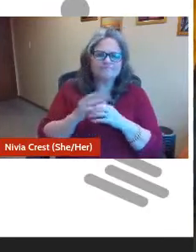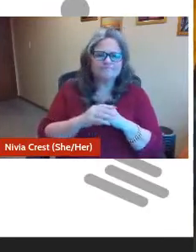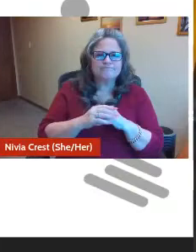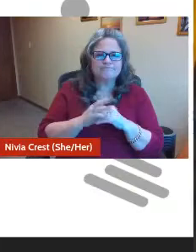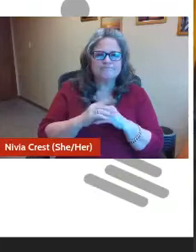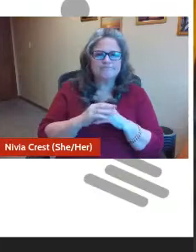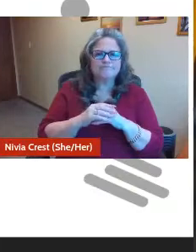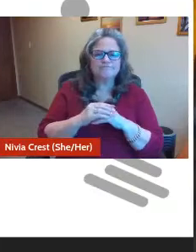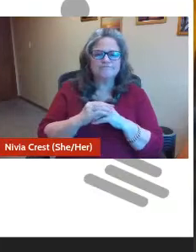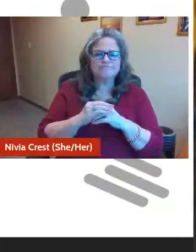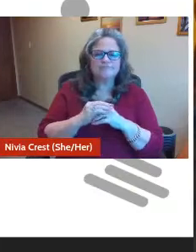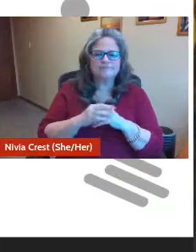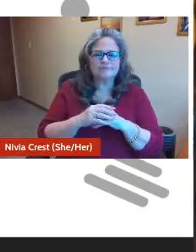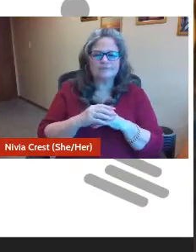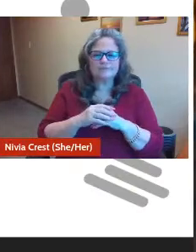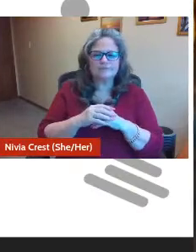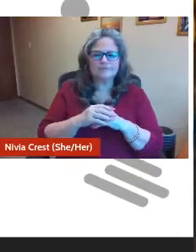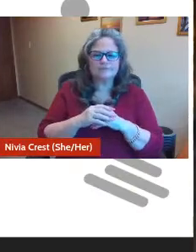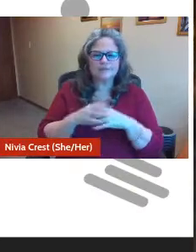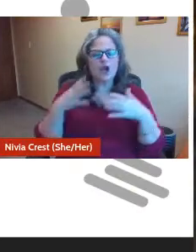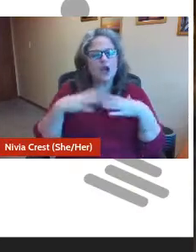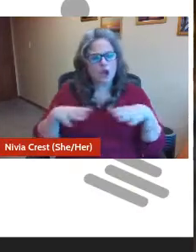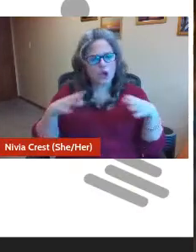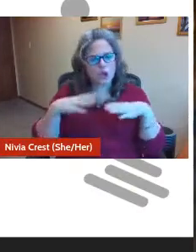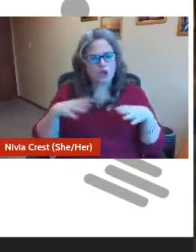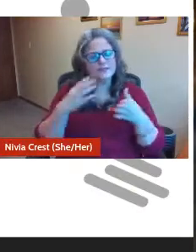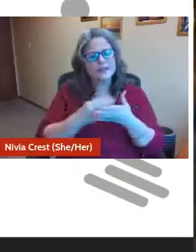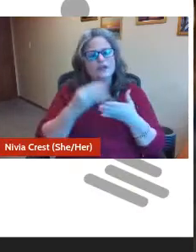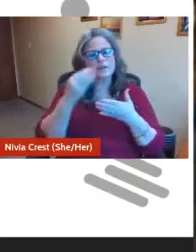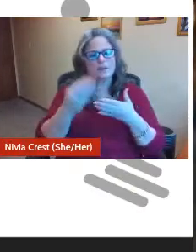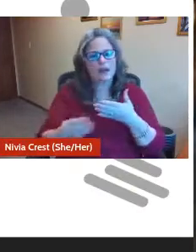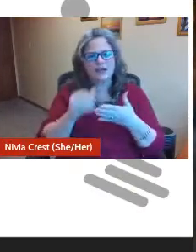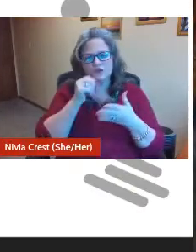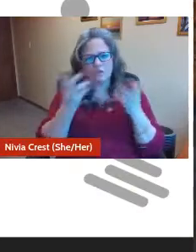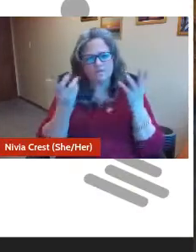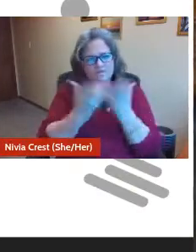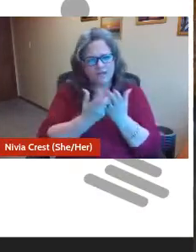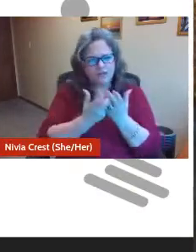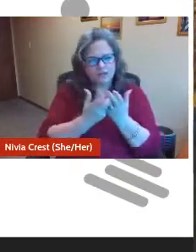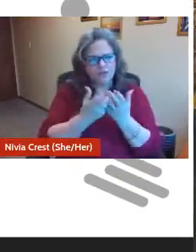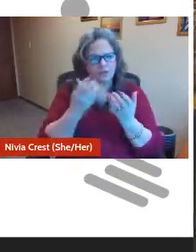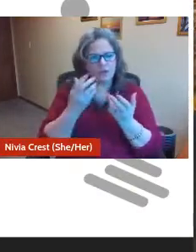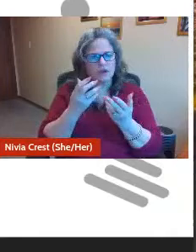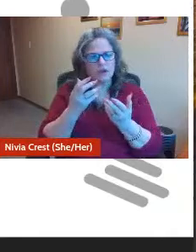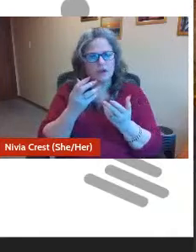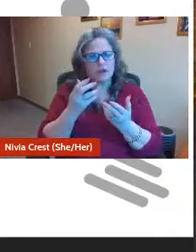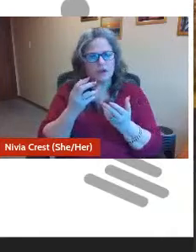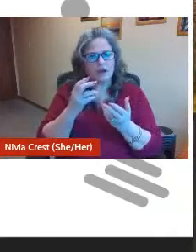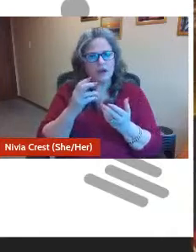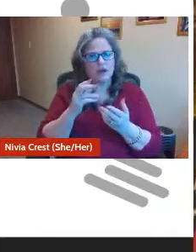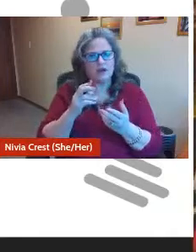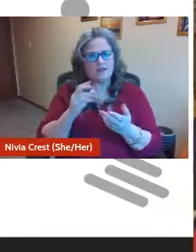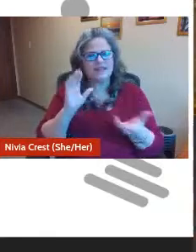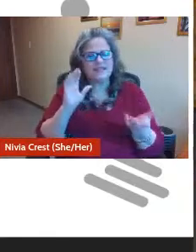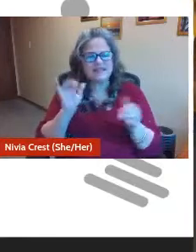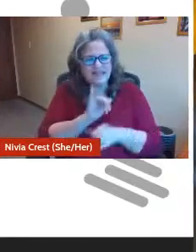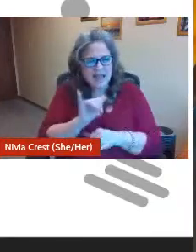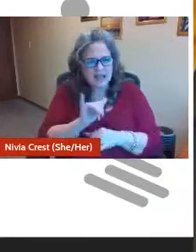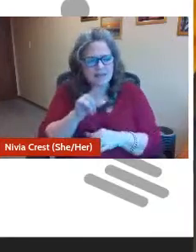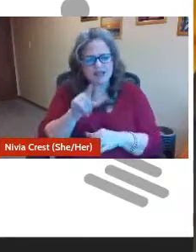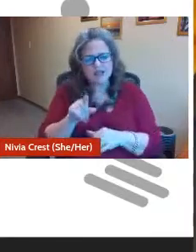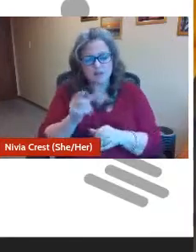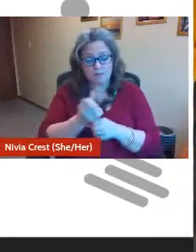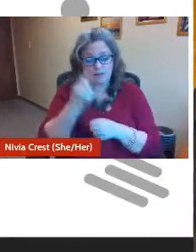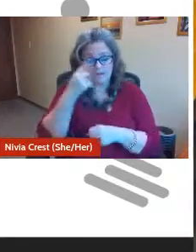makes clothes that you buy don't fit you like if you made it for yourself. Mm-hmm. So when sewing for